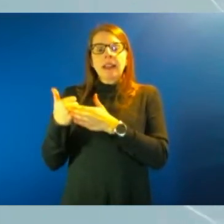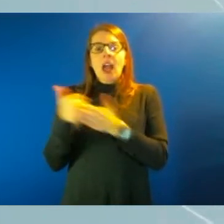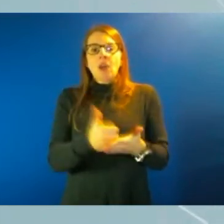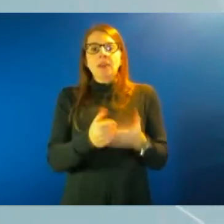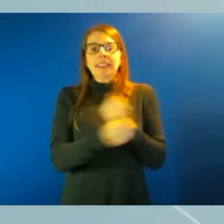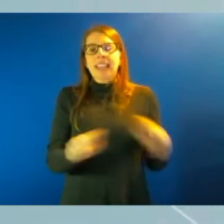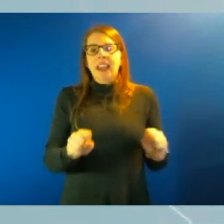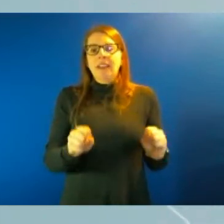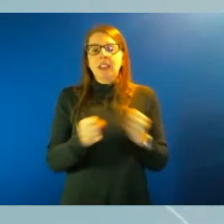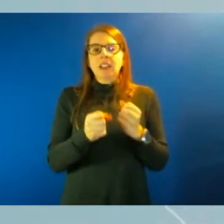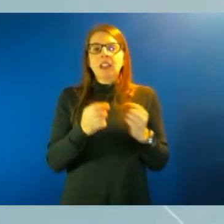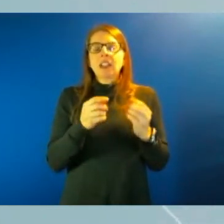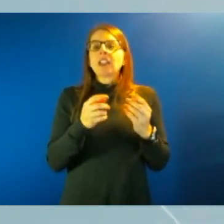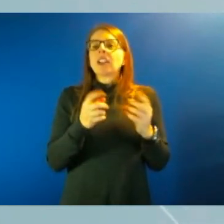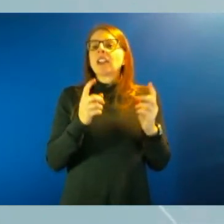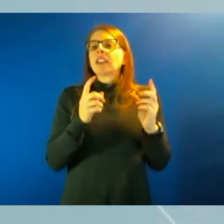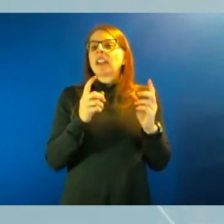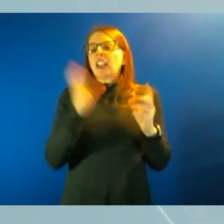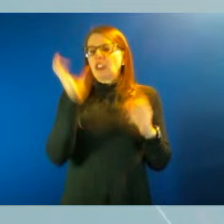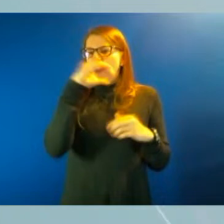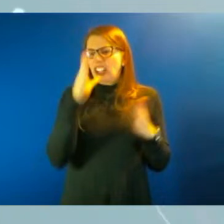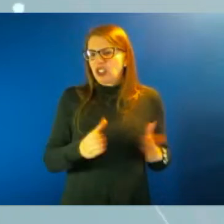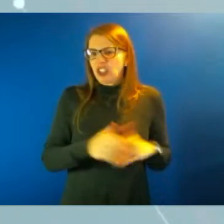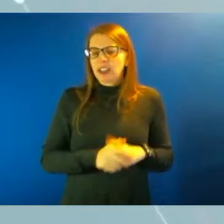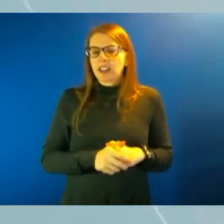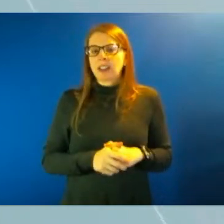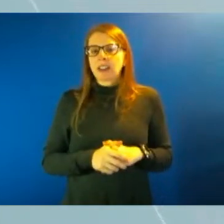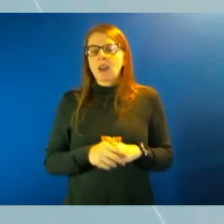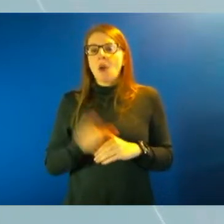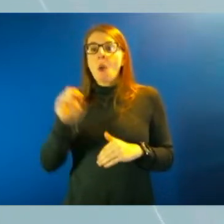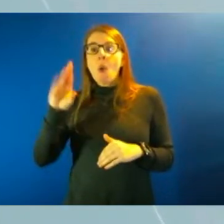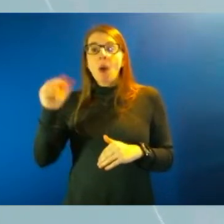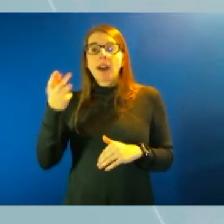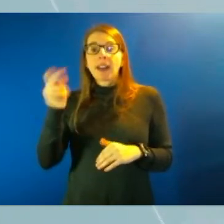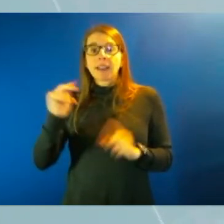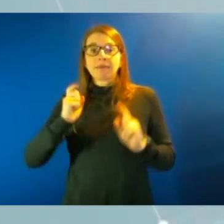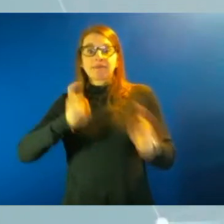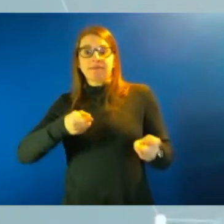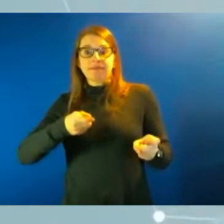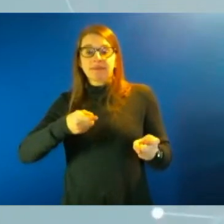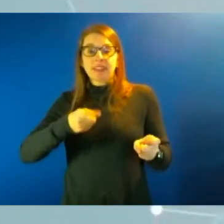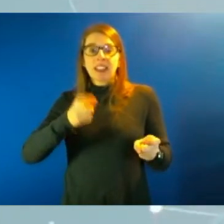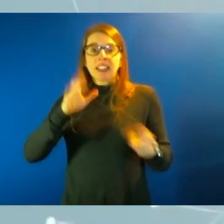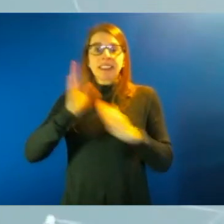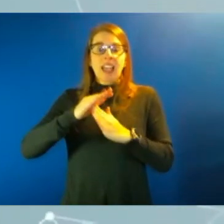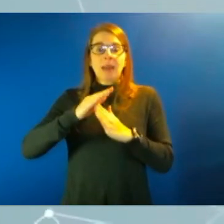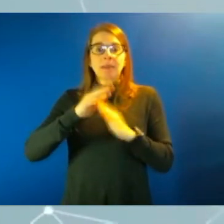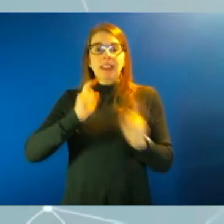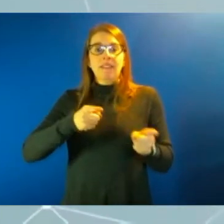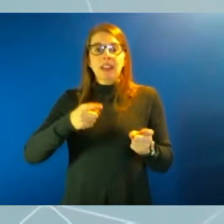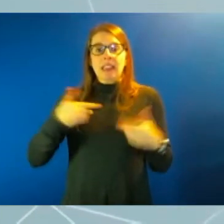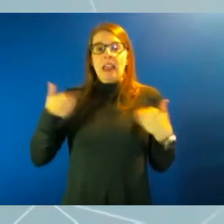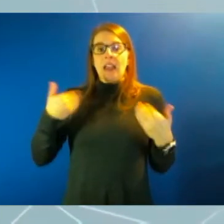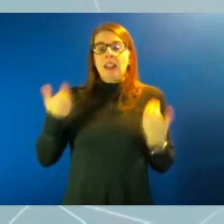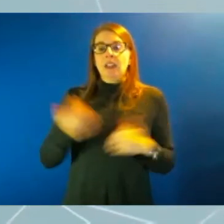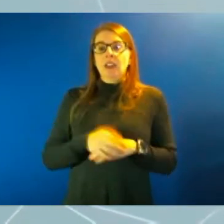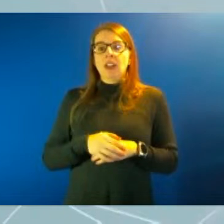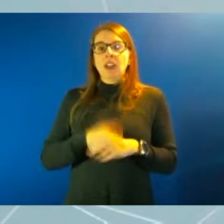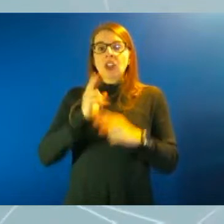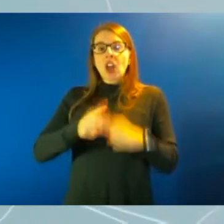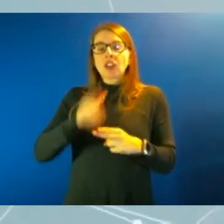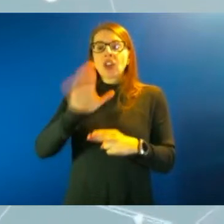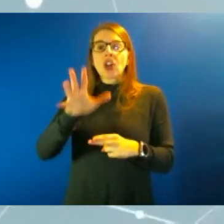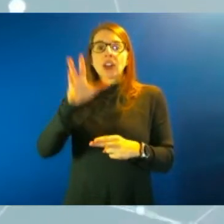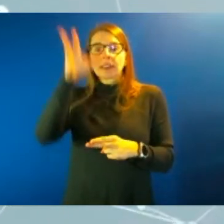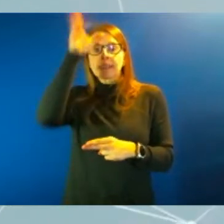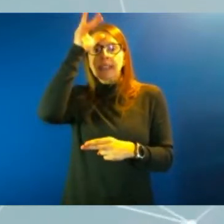Organ donation is truly the ultimate gift. Great job. The youngest one, she calls it her daddy bench.